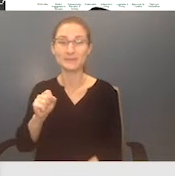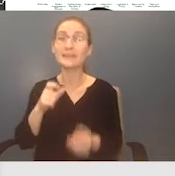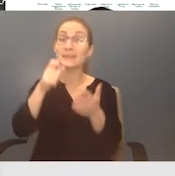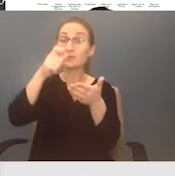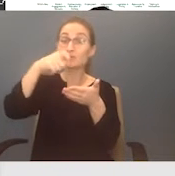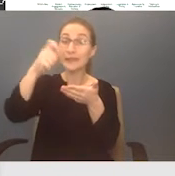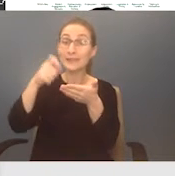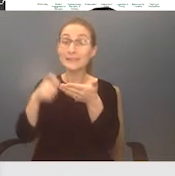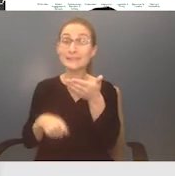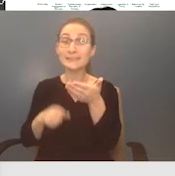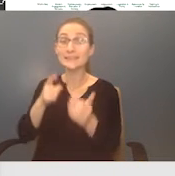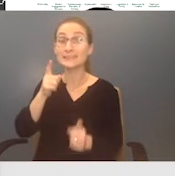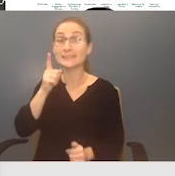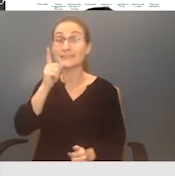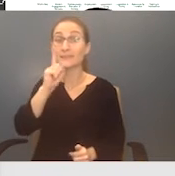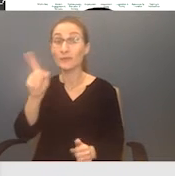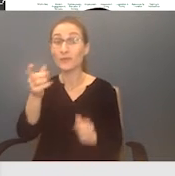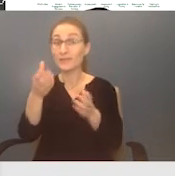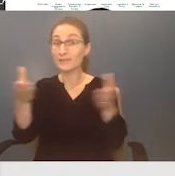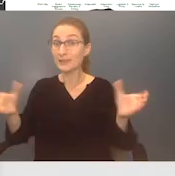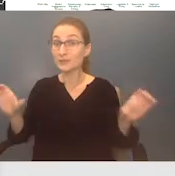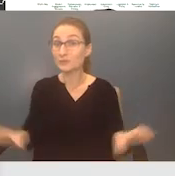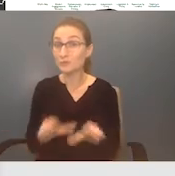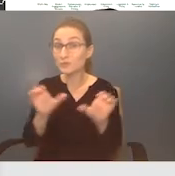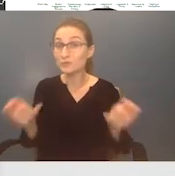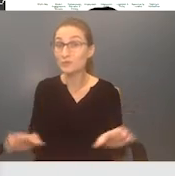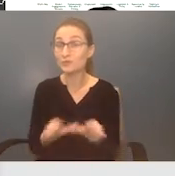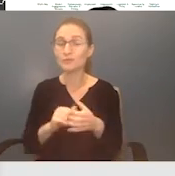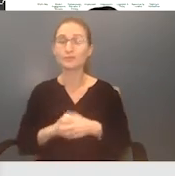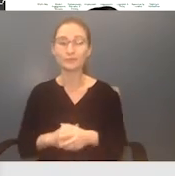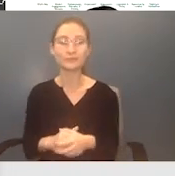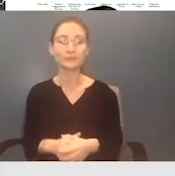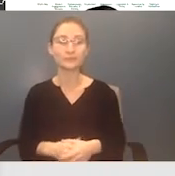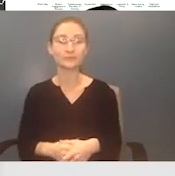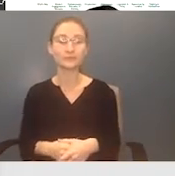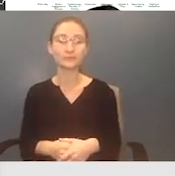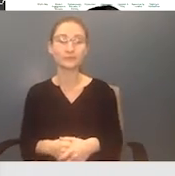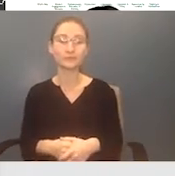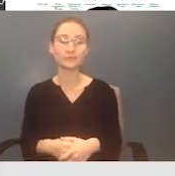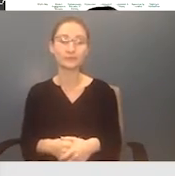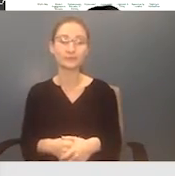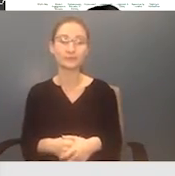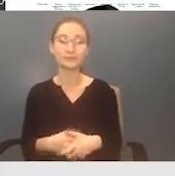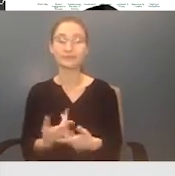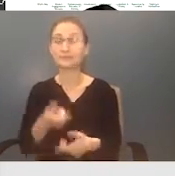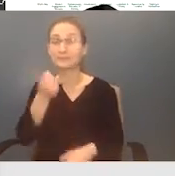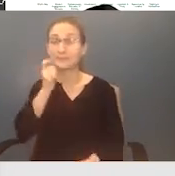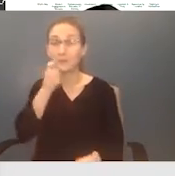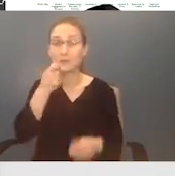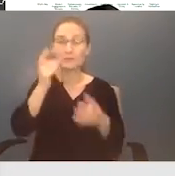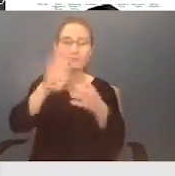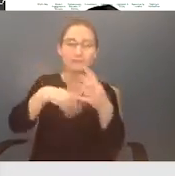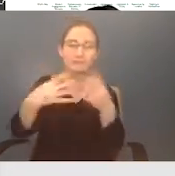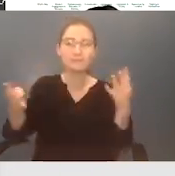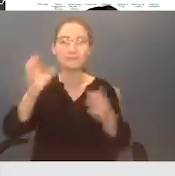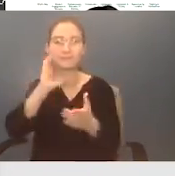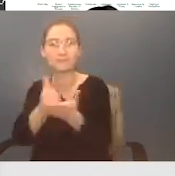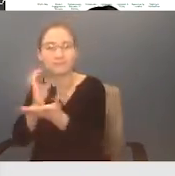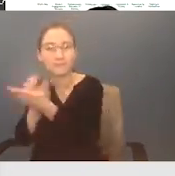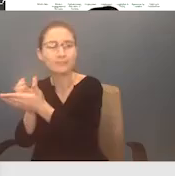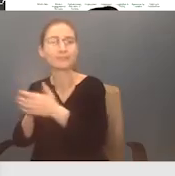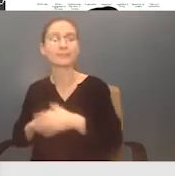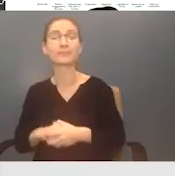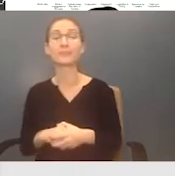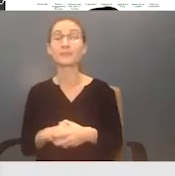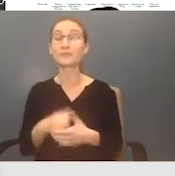checklist for things to do in elementary preparing for middle, all kinds of cool graphics. There's